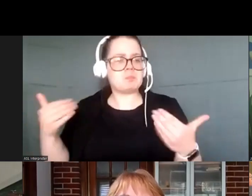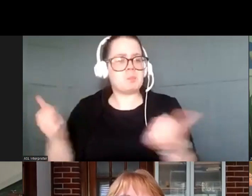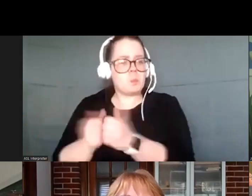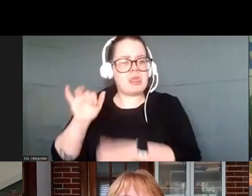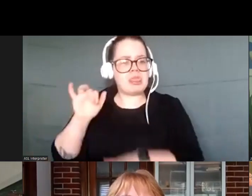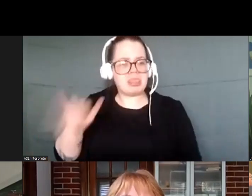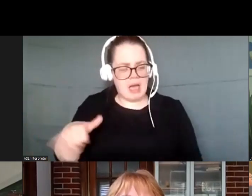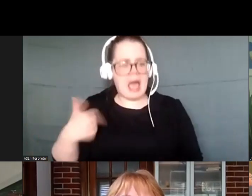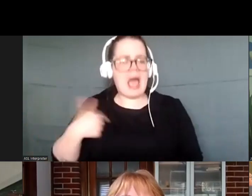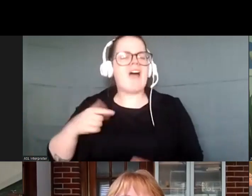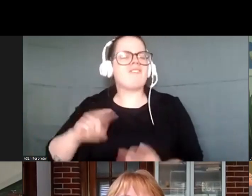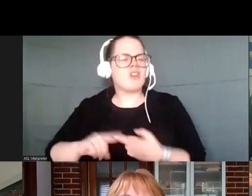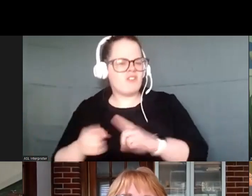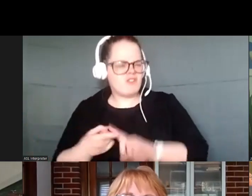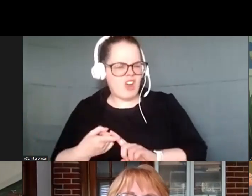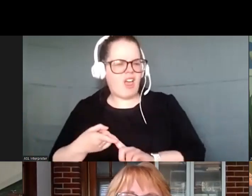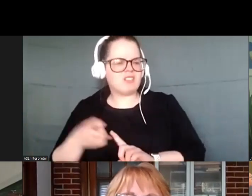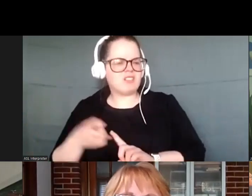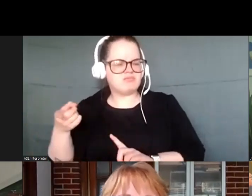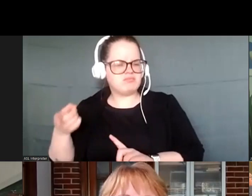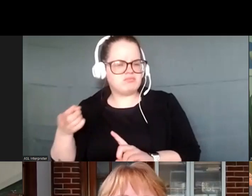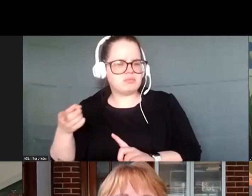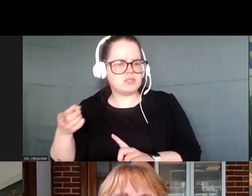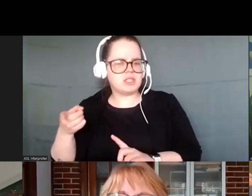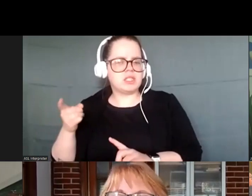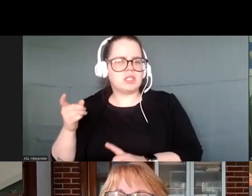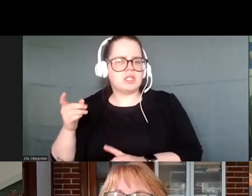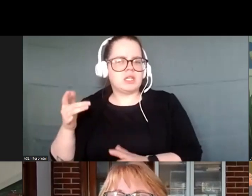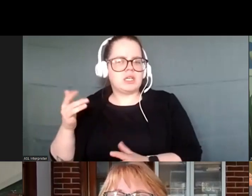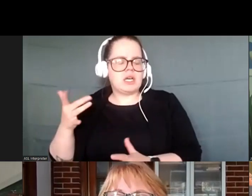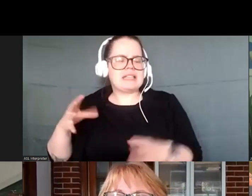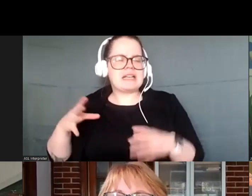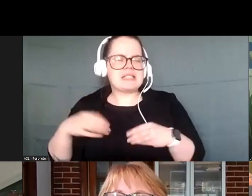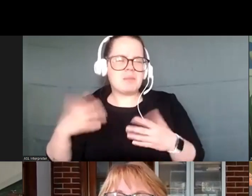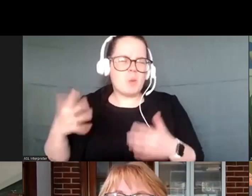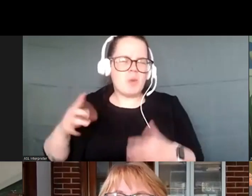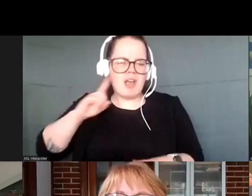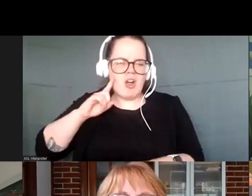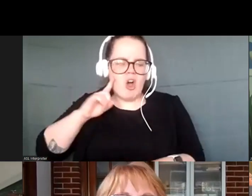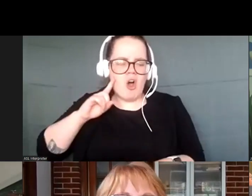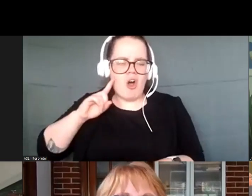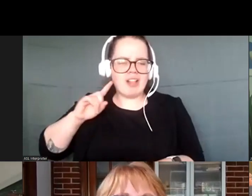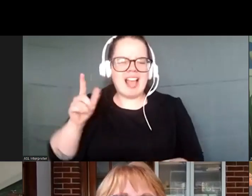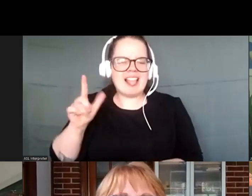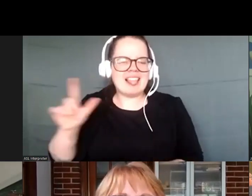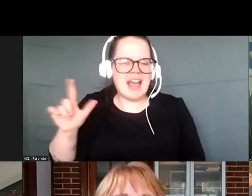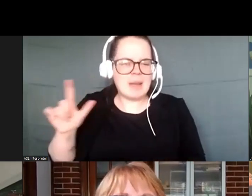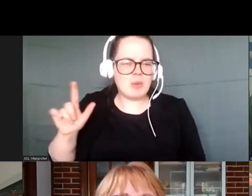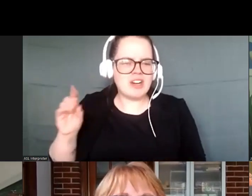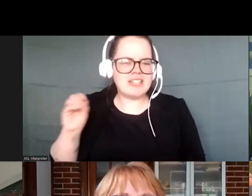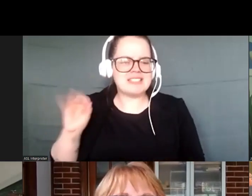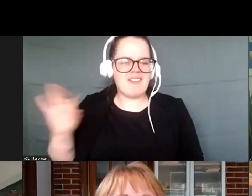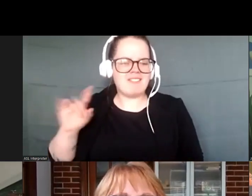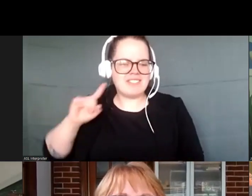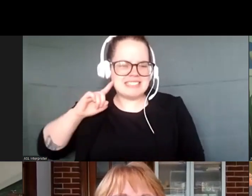are taking in what they're calling libraries of sound. You know, you can give them 4 or 5 songs and they will try to pitch